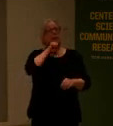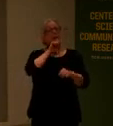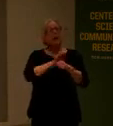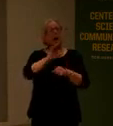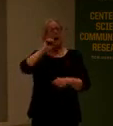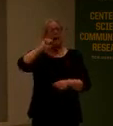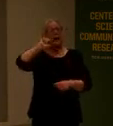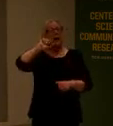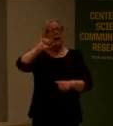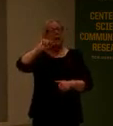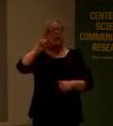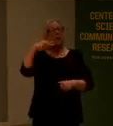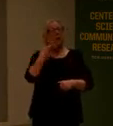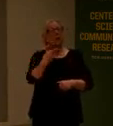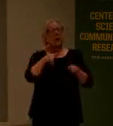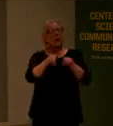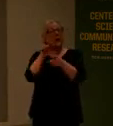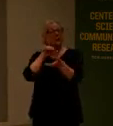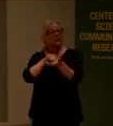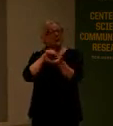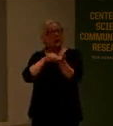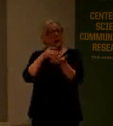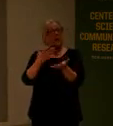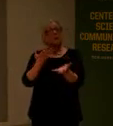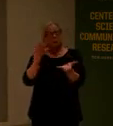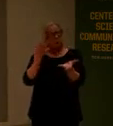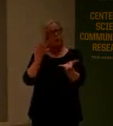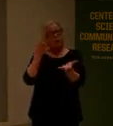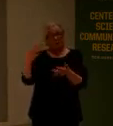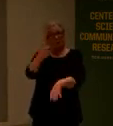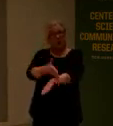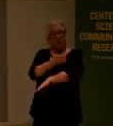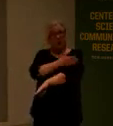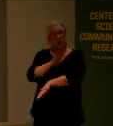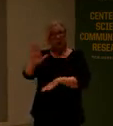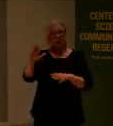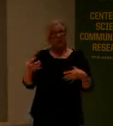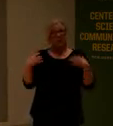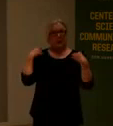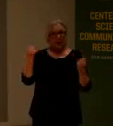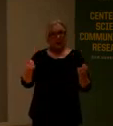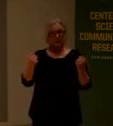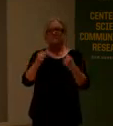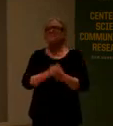health. But that allows me a unique perspective, being able to connect